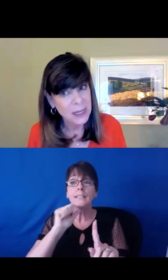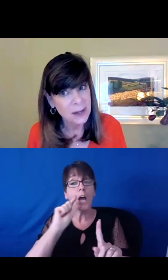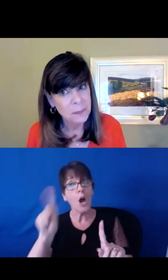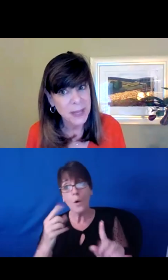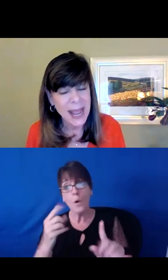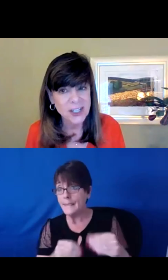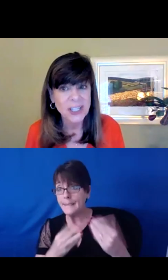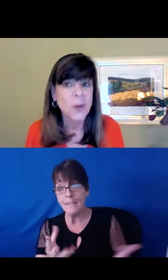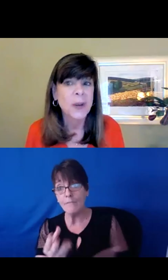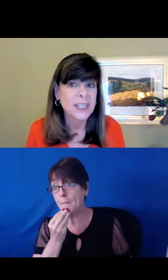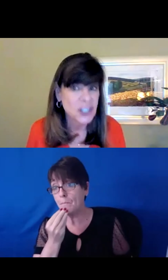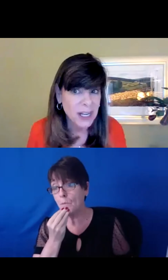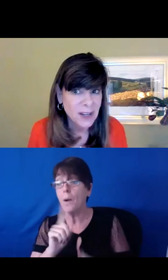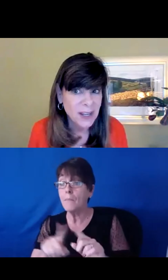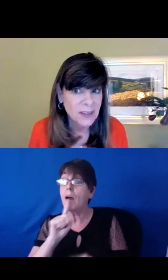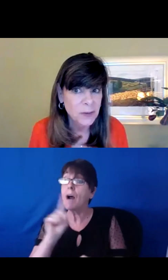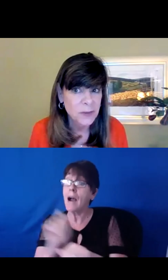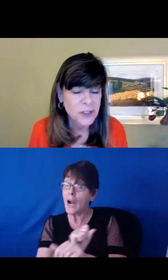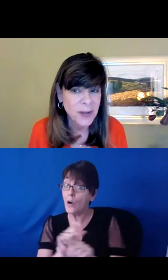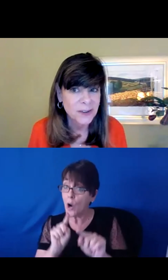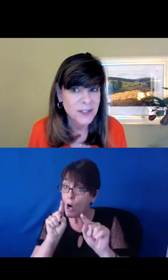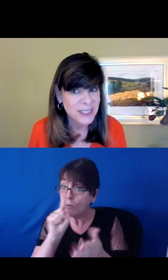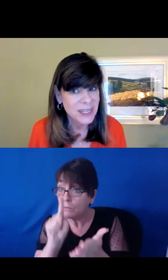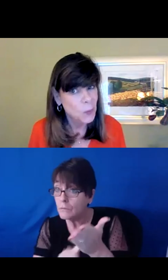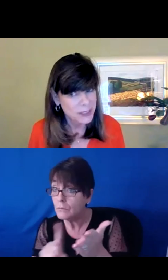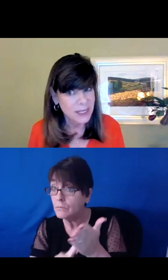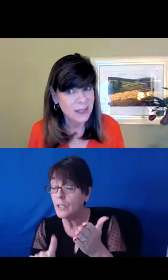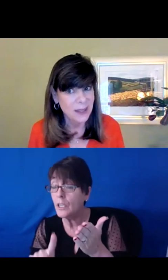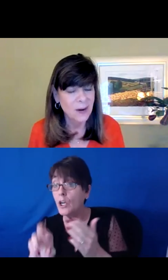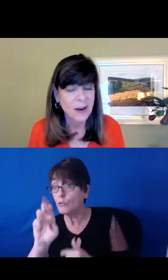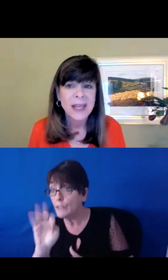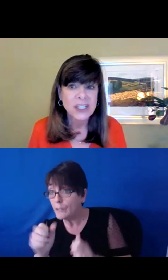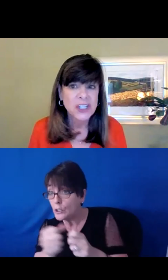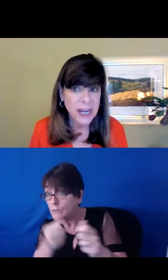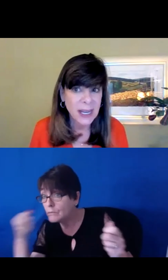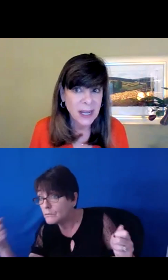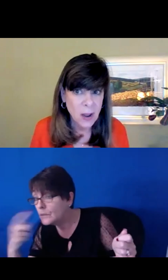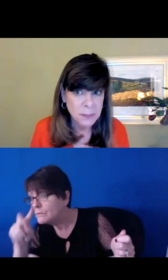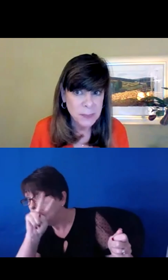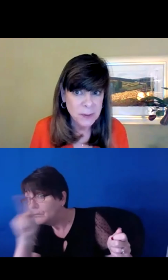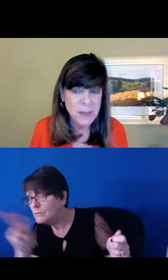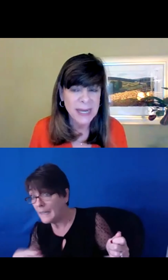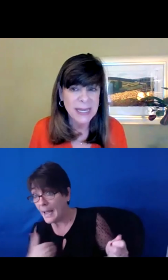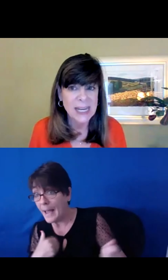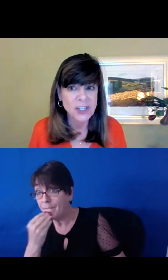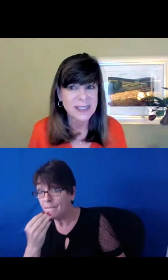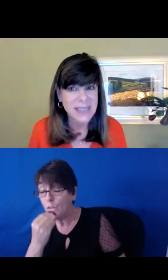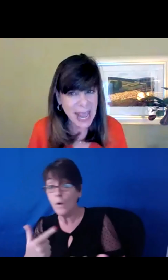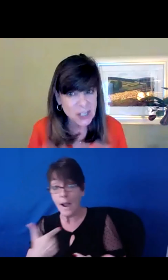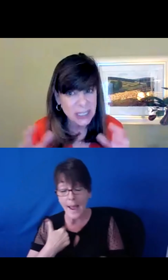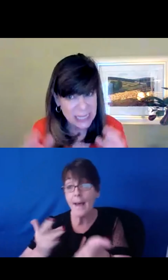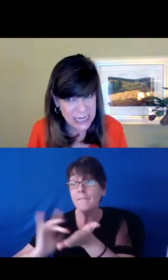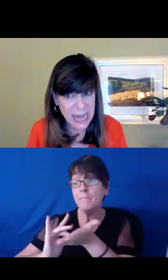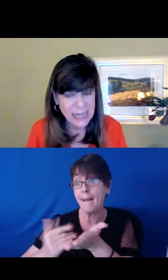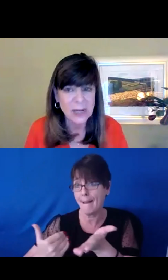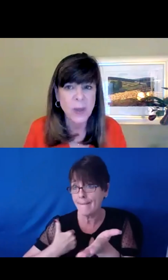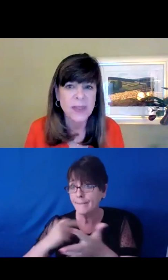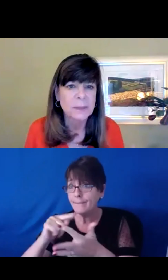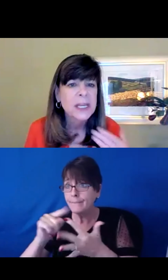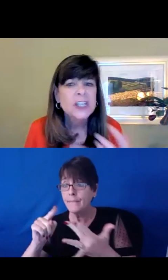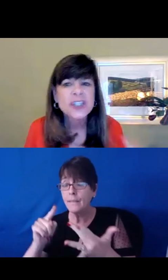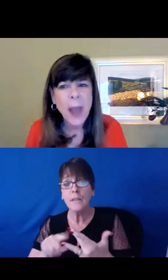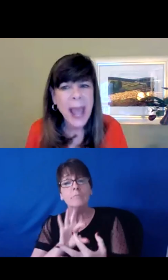delivering a meal, but actually going and checking in the refrigerator to see what's in there, to checking on people's medications, to actually